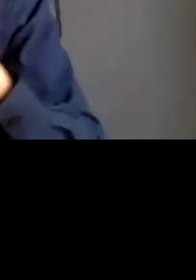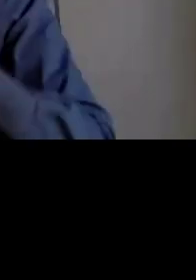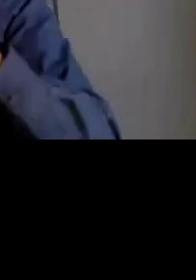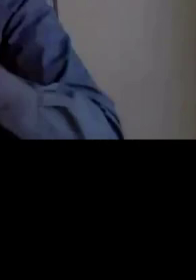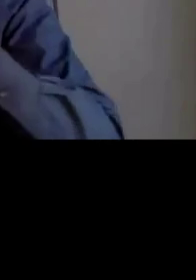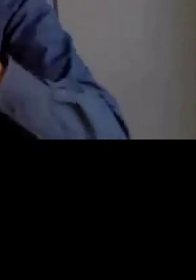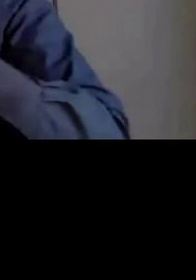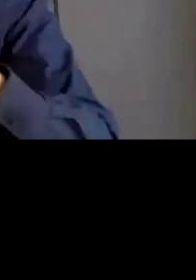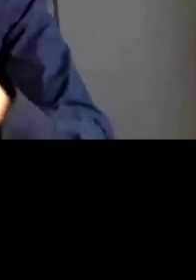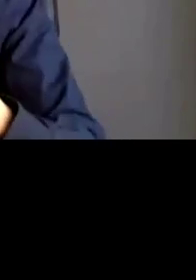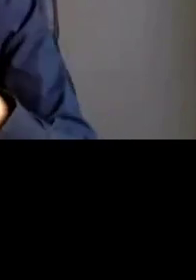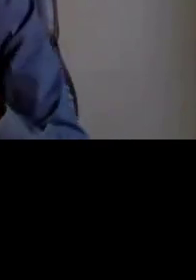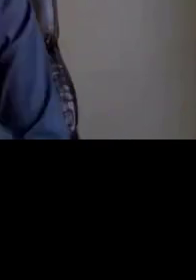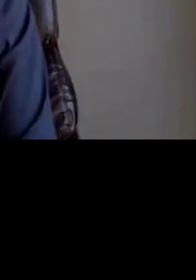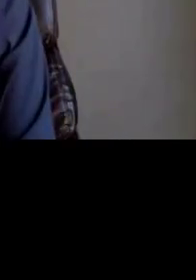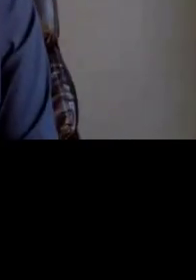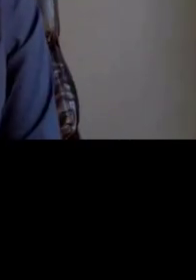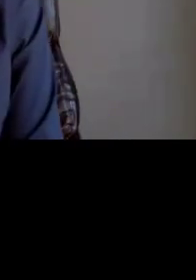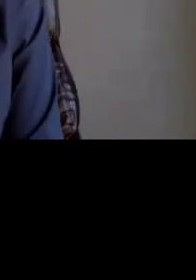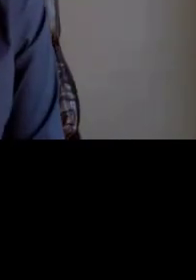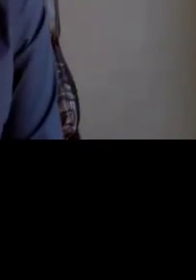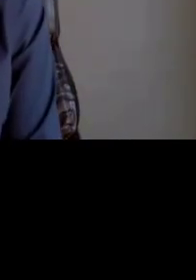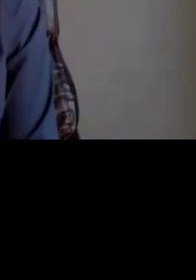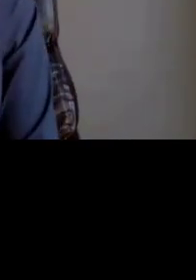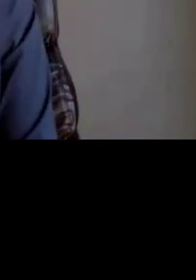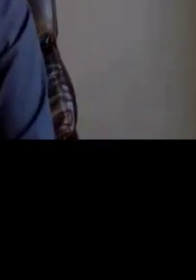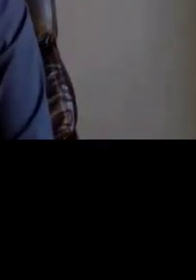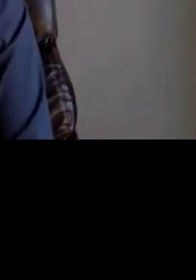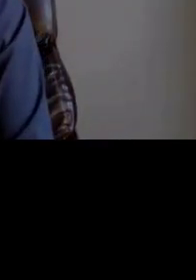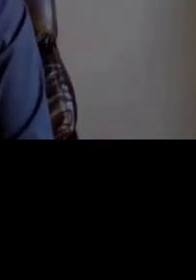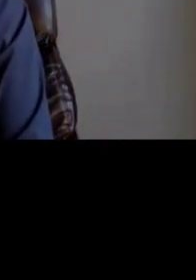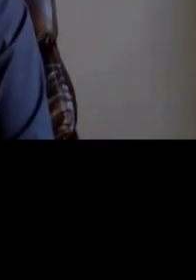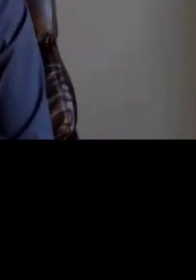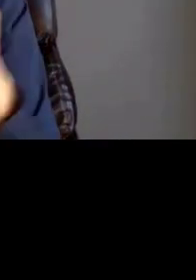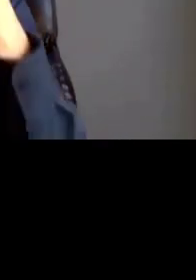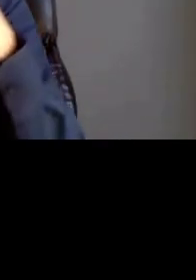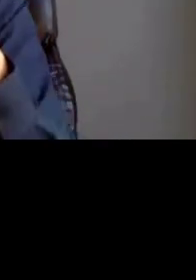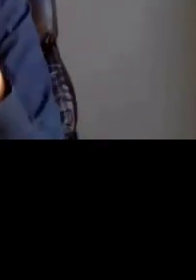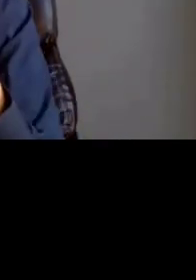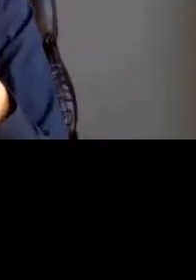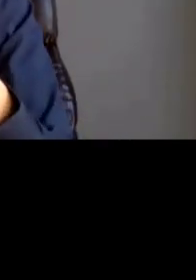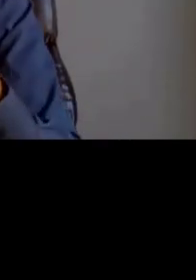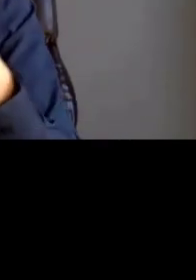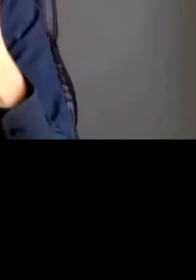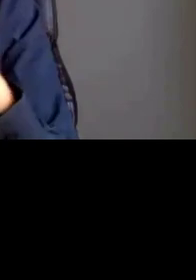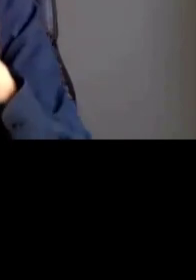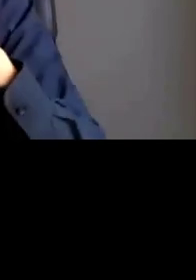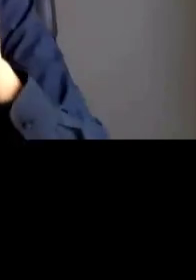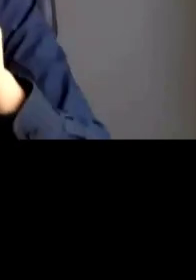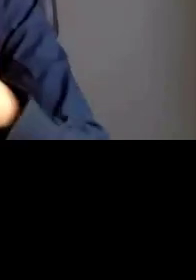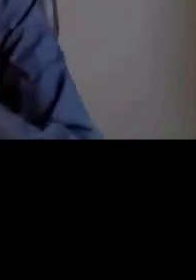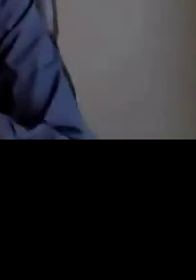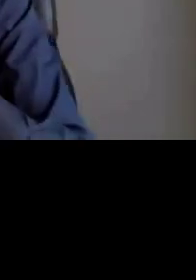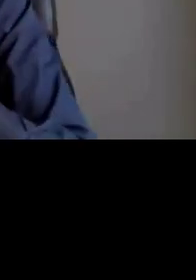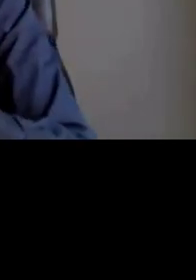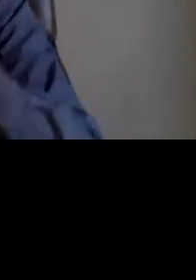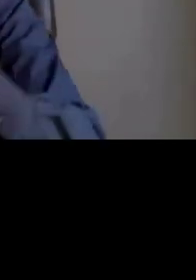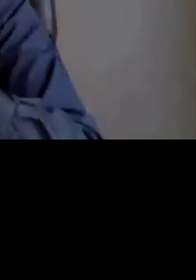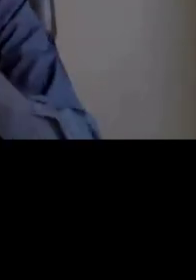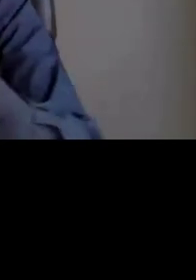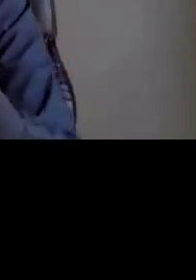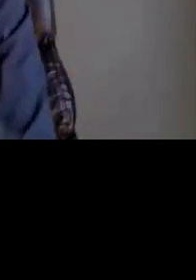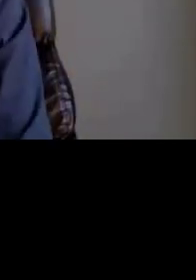slide deck, we had an answer to some of those questions. So I think that I've highlighted some of